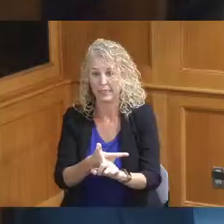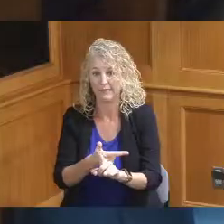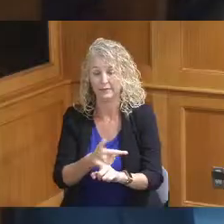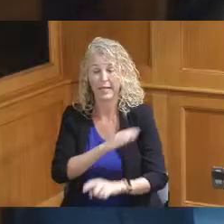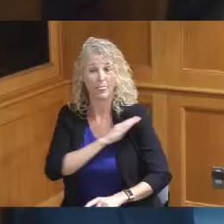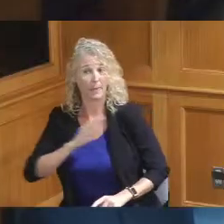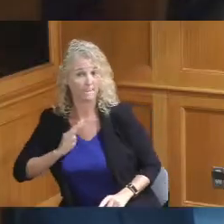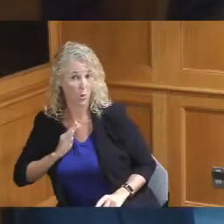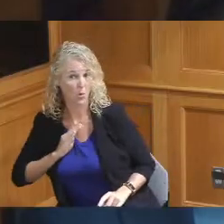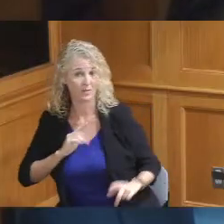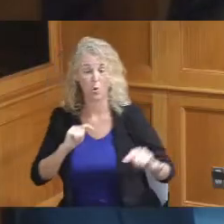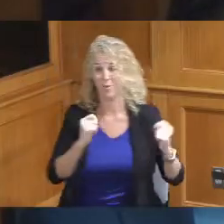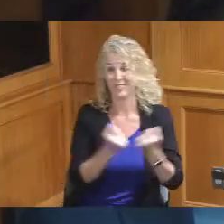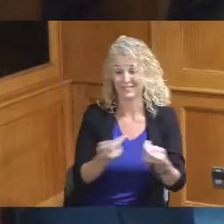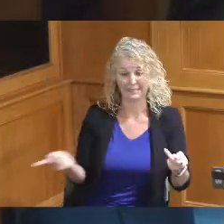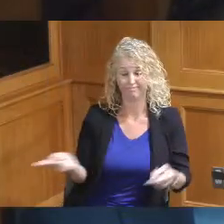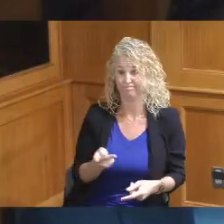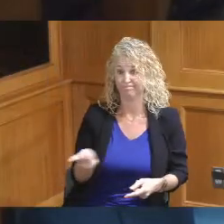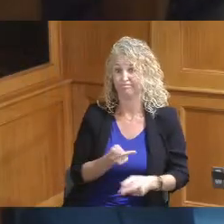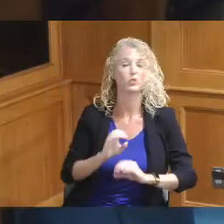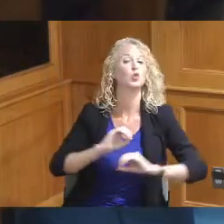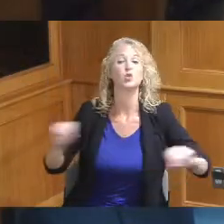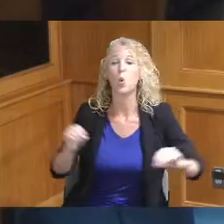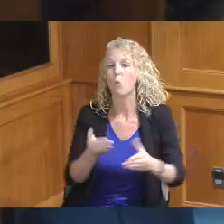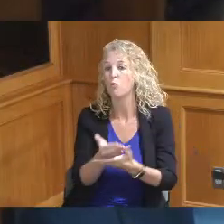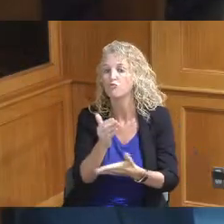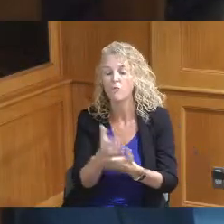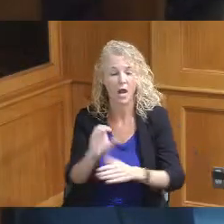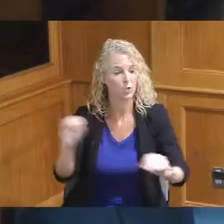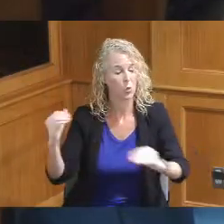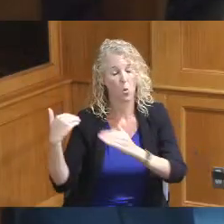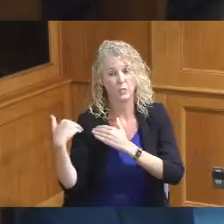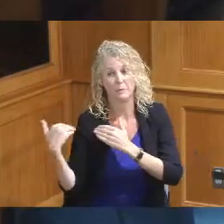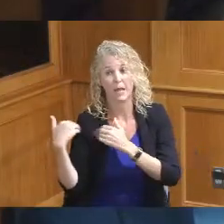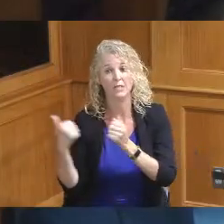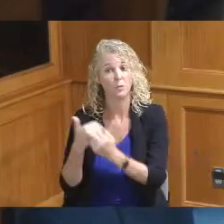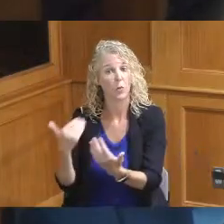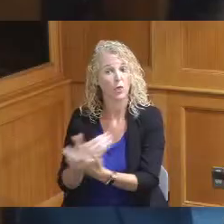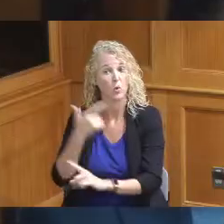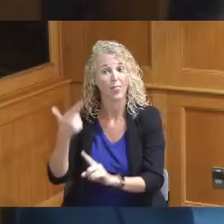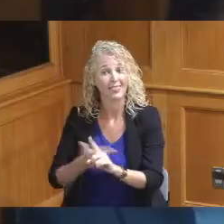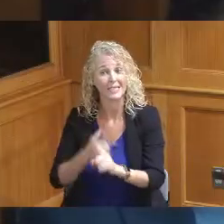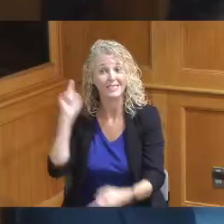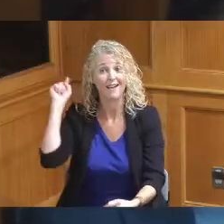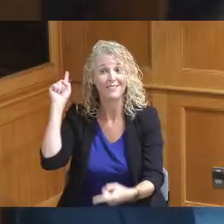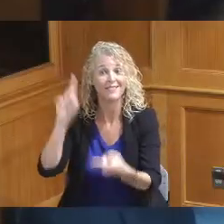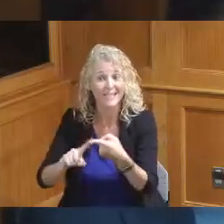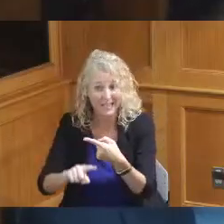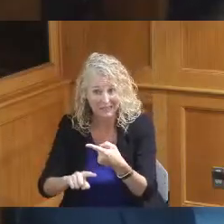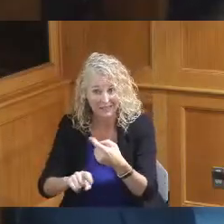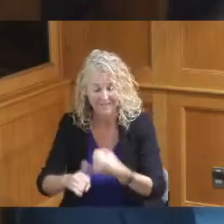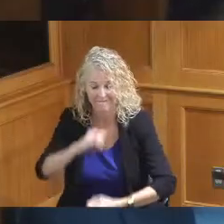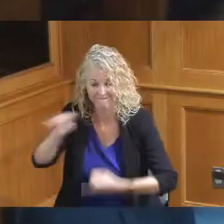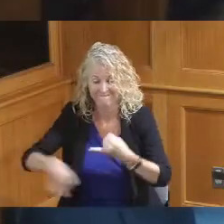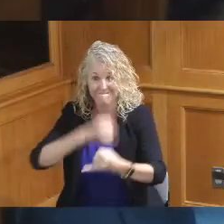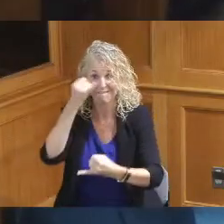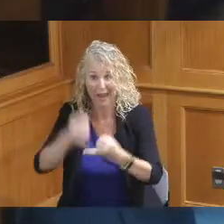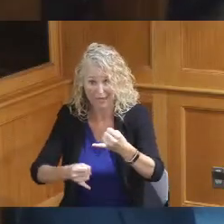the team will have any rights or obligations under a new lease agreement until the